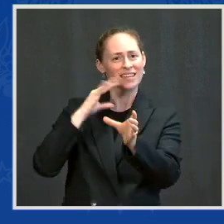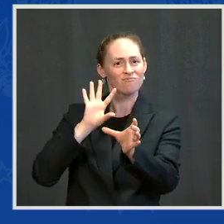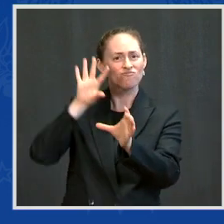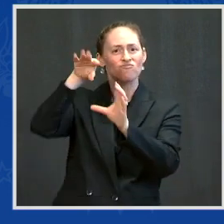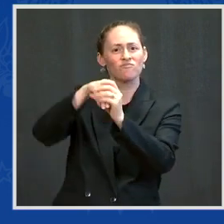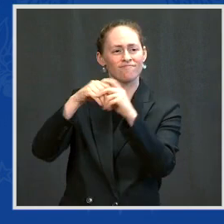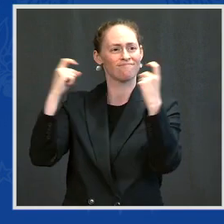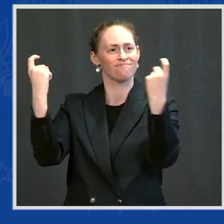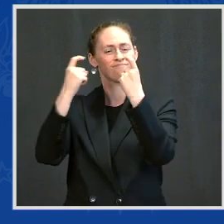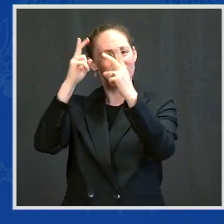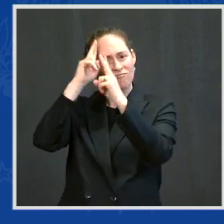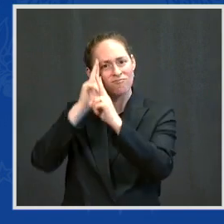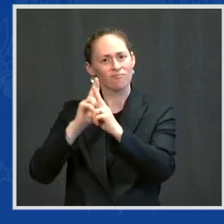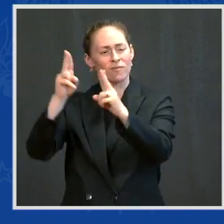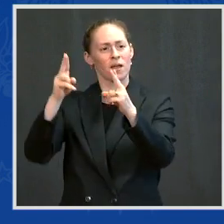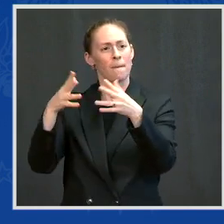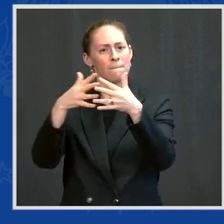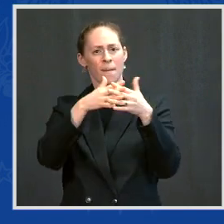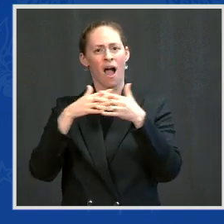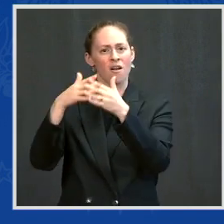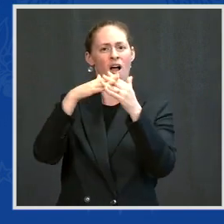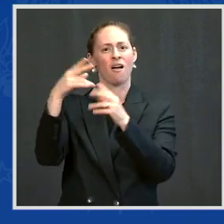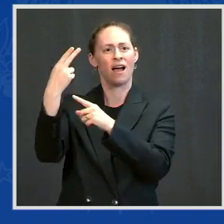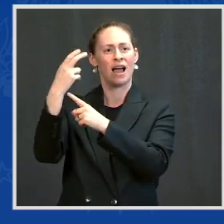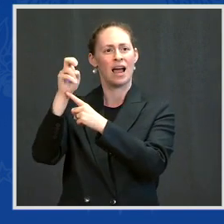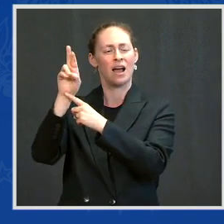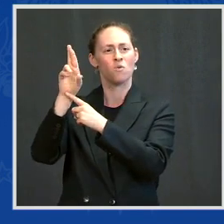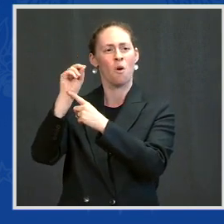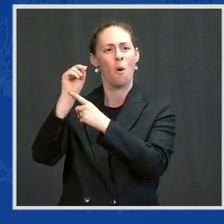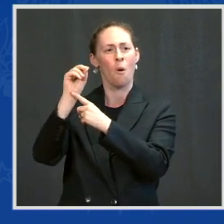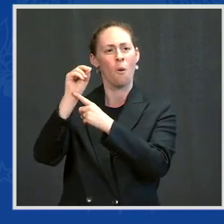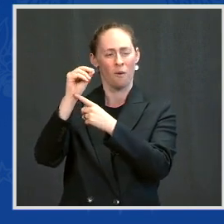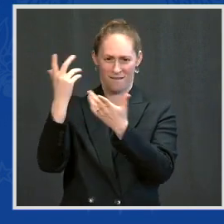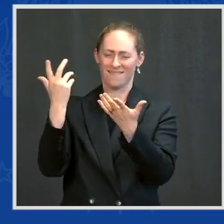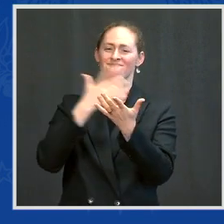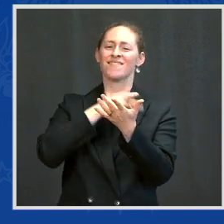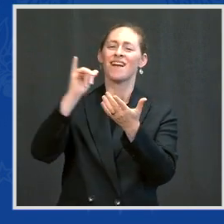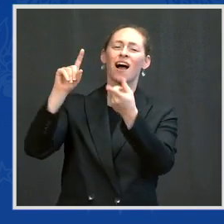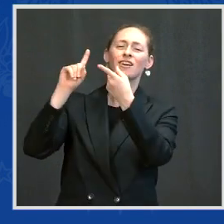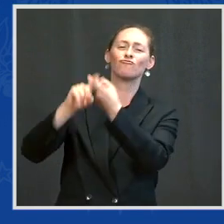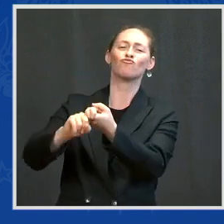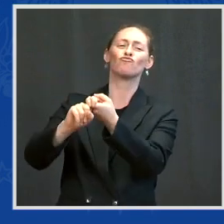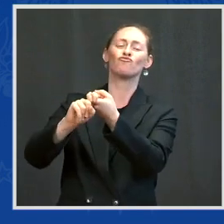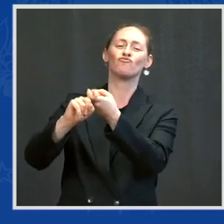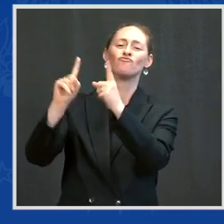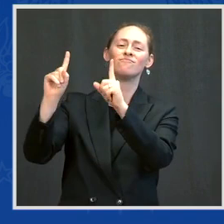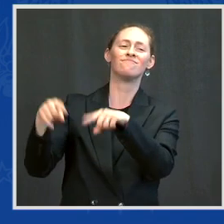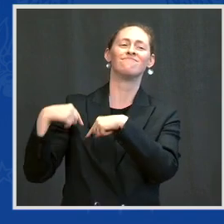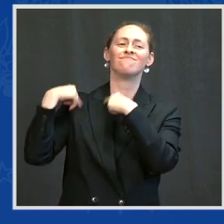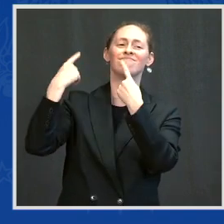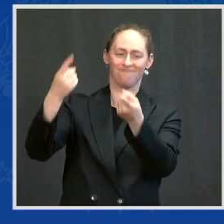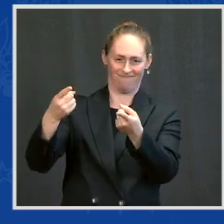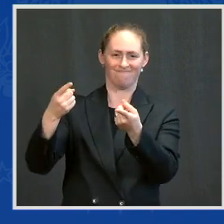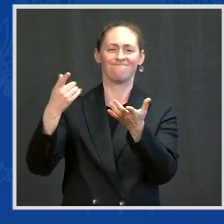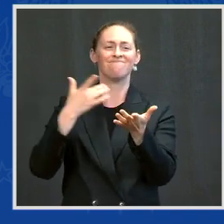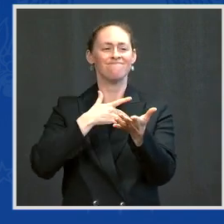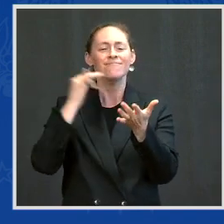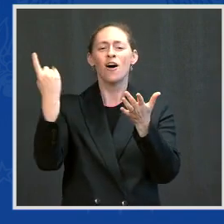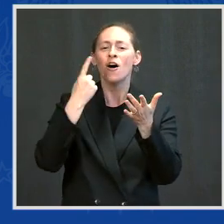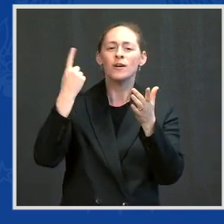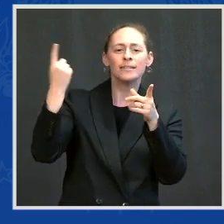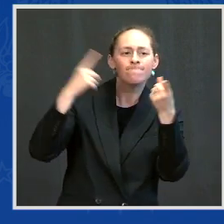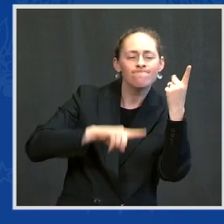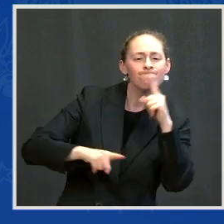very frank dialogue like old friends as regards the promotion of democracy, inclusive growth, the strengthening of the middle class, climate